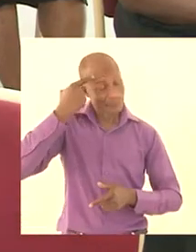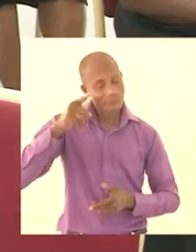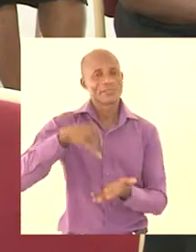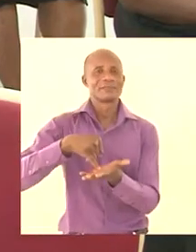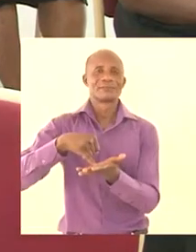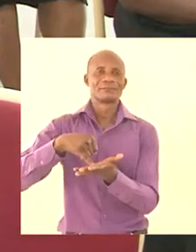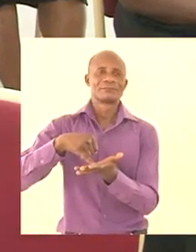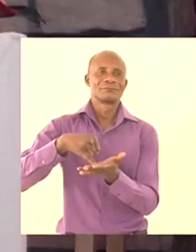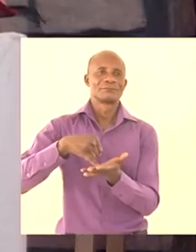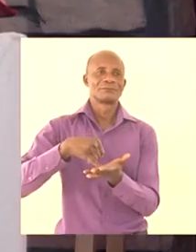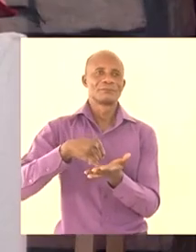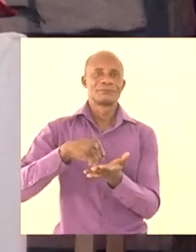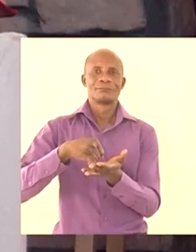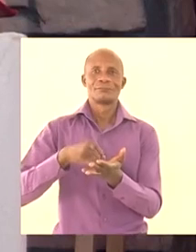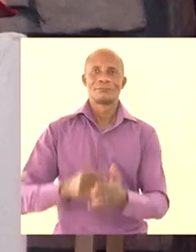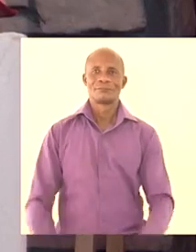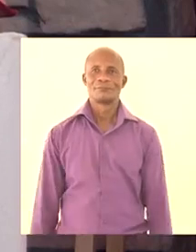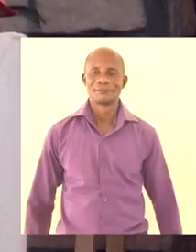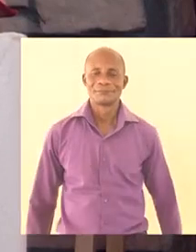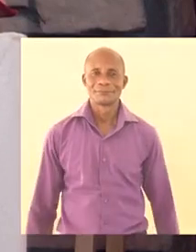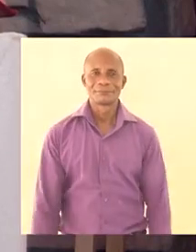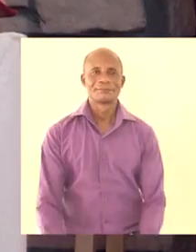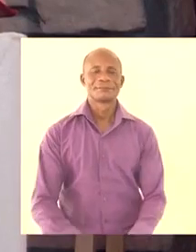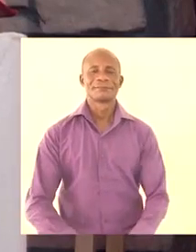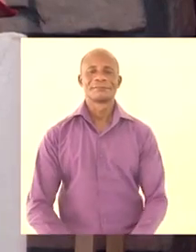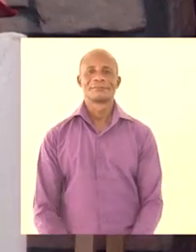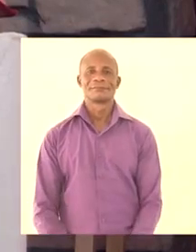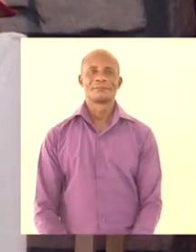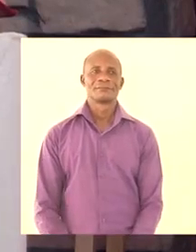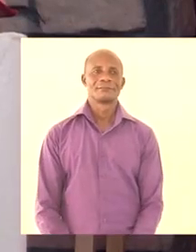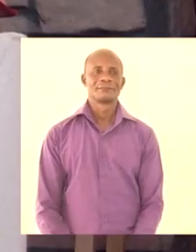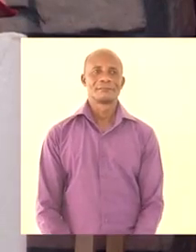envy. Covetousness is stronger than just envy.